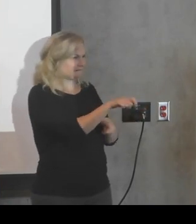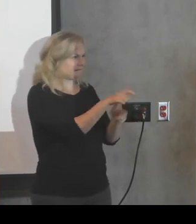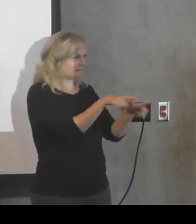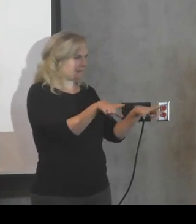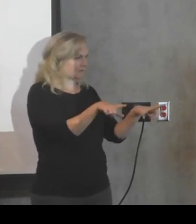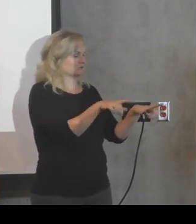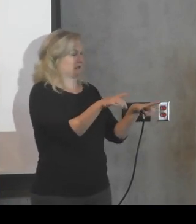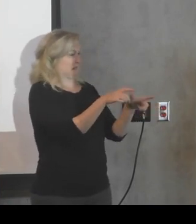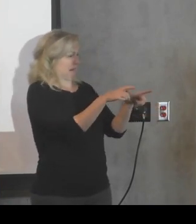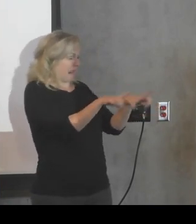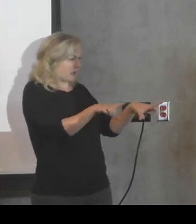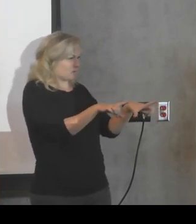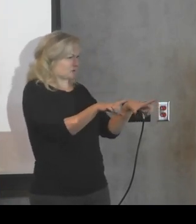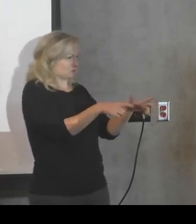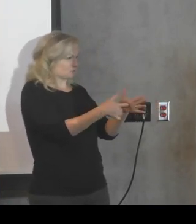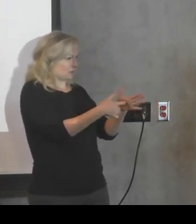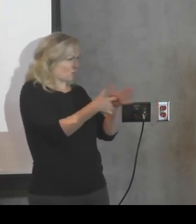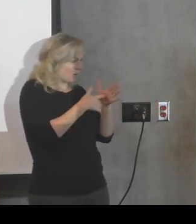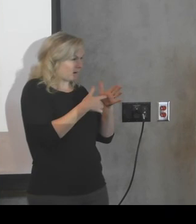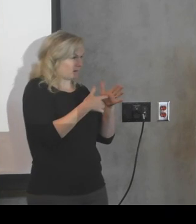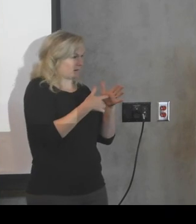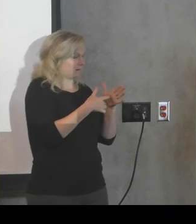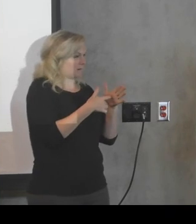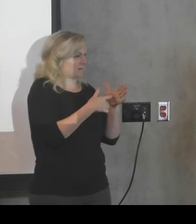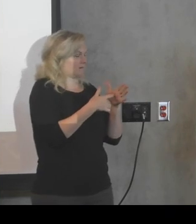going to